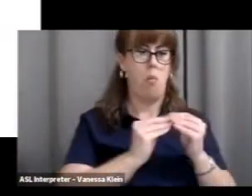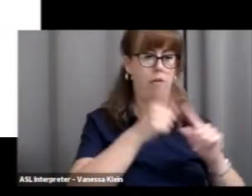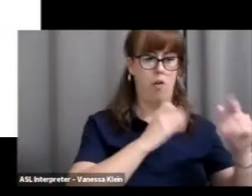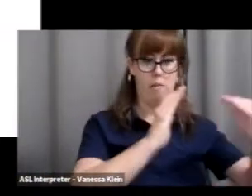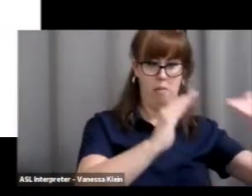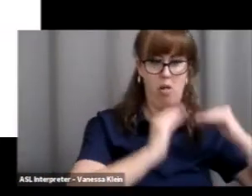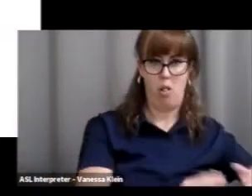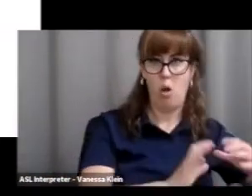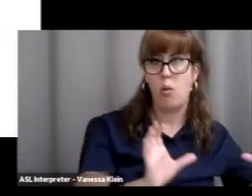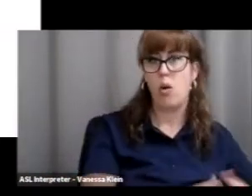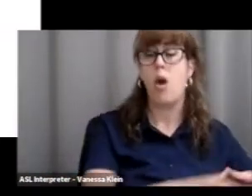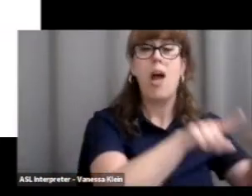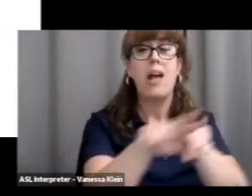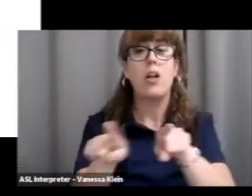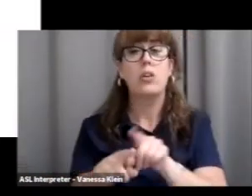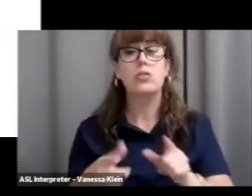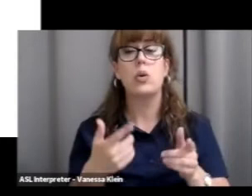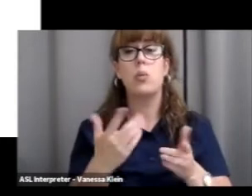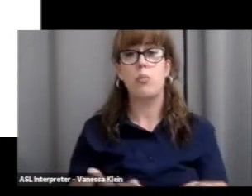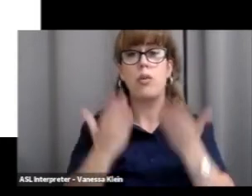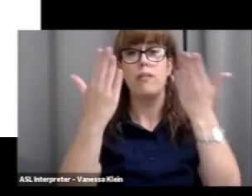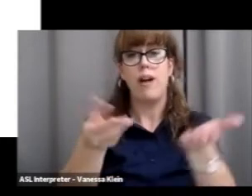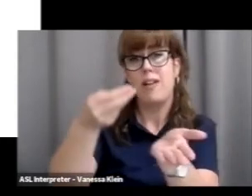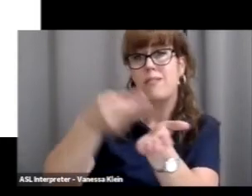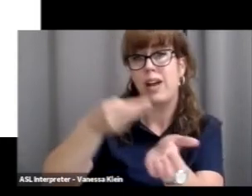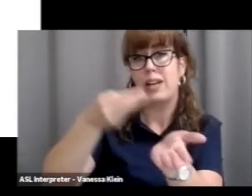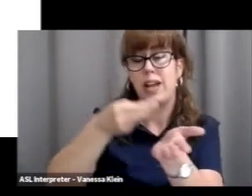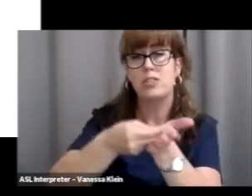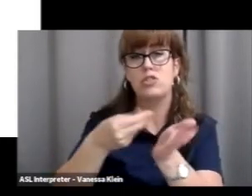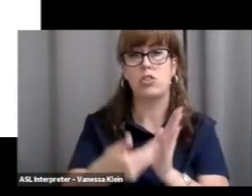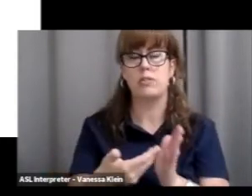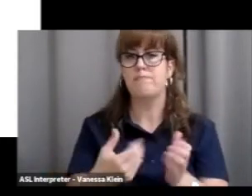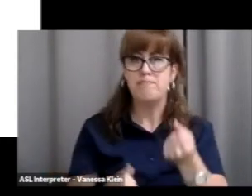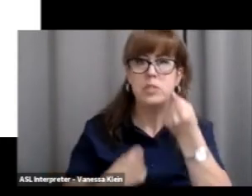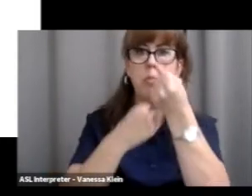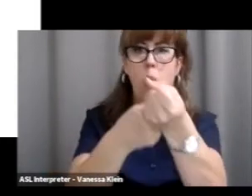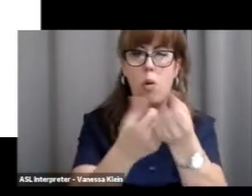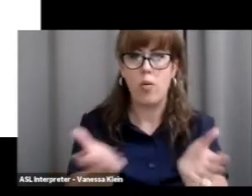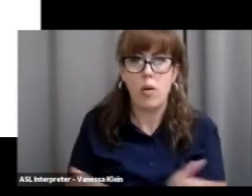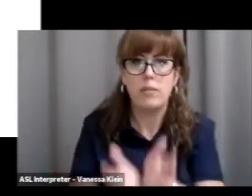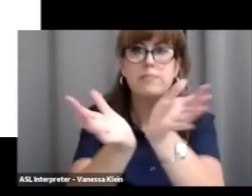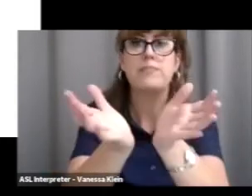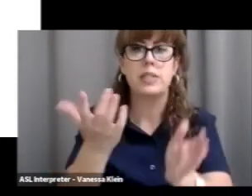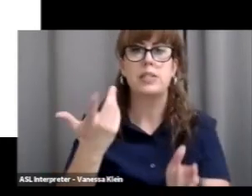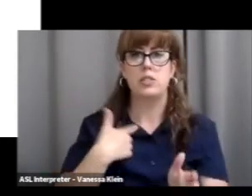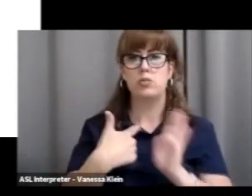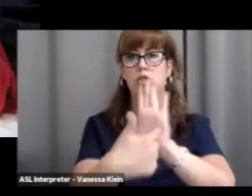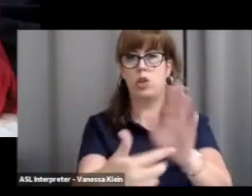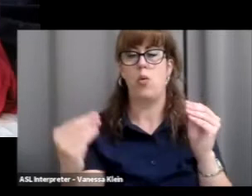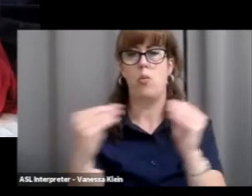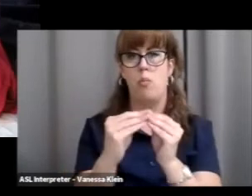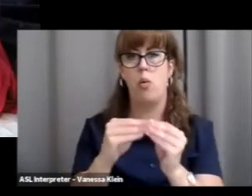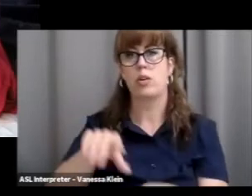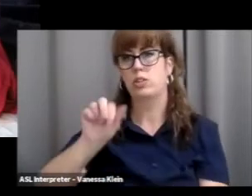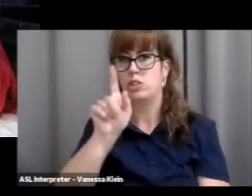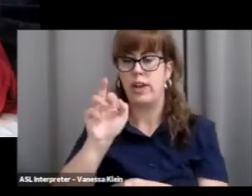financial incentives to advertisers to meet and achieve gender, skin tone, and caste class benchmarks. And